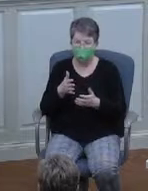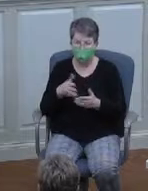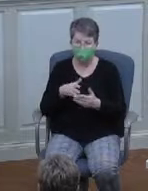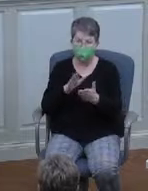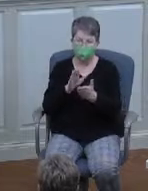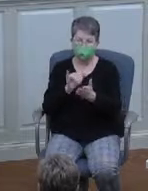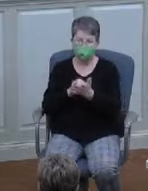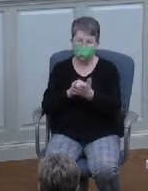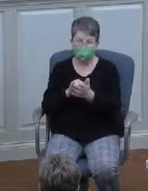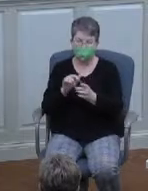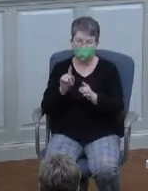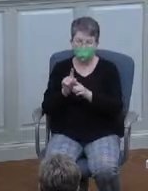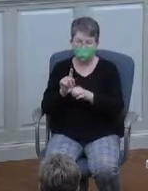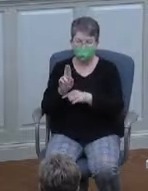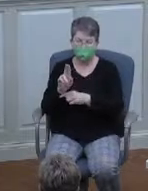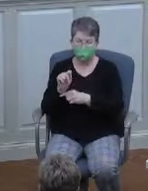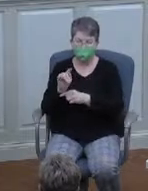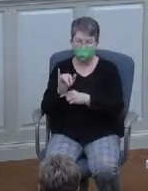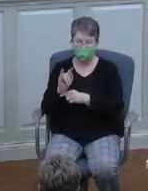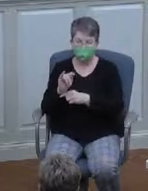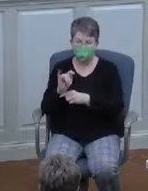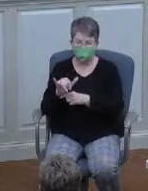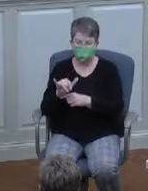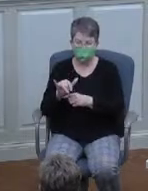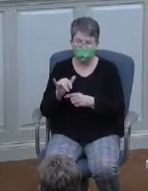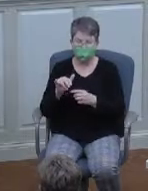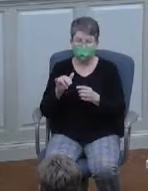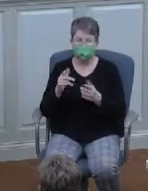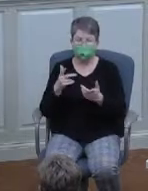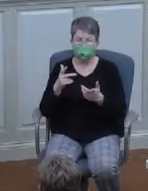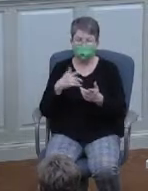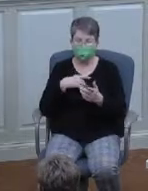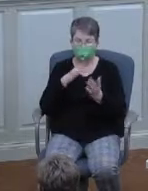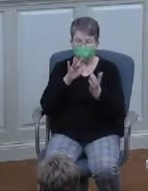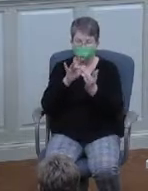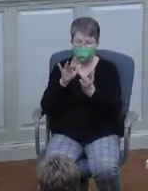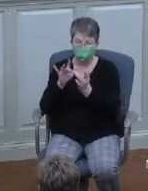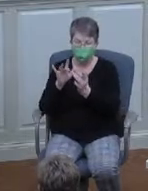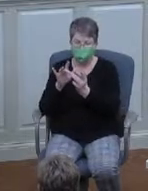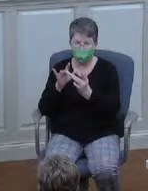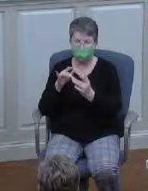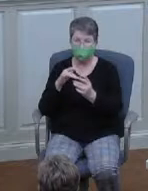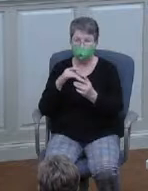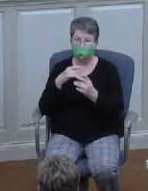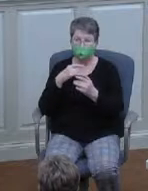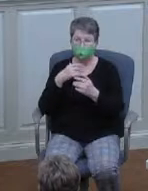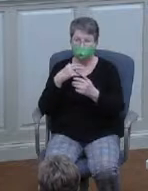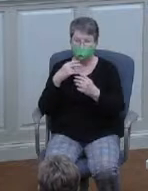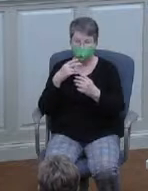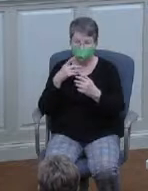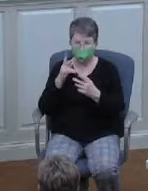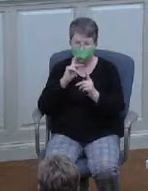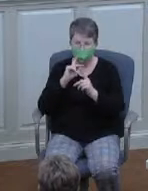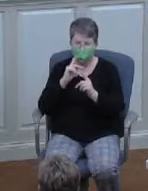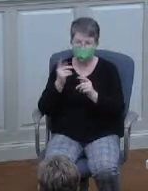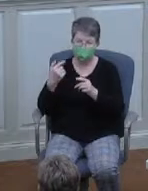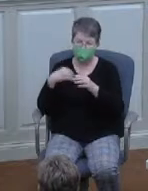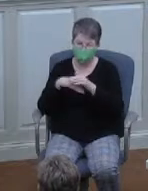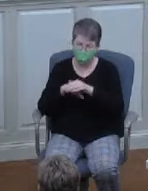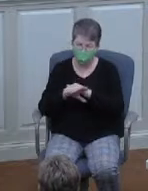utility. That being said, we reached out to the folks and had them come in as much as we possibly